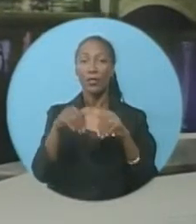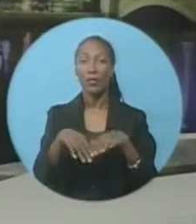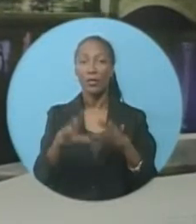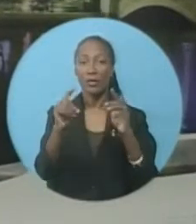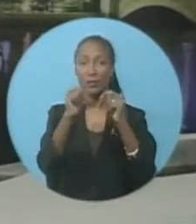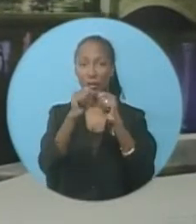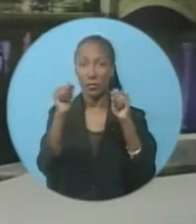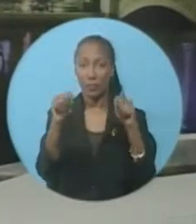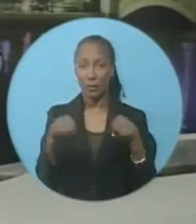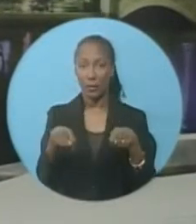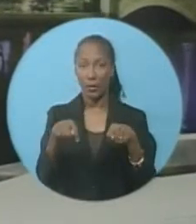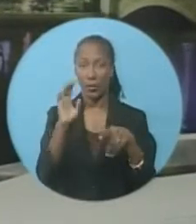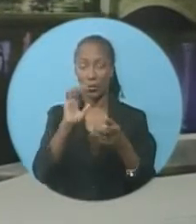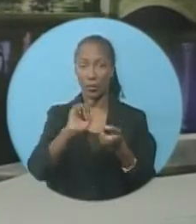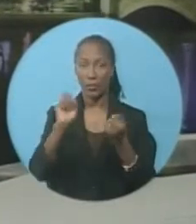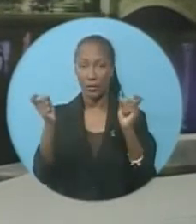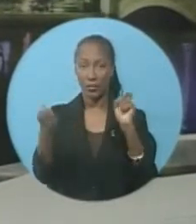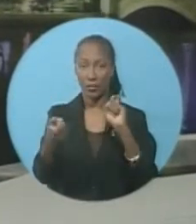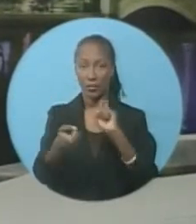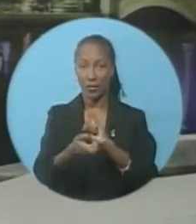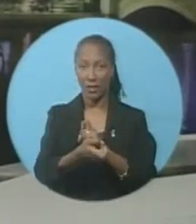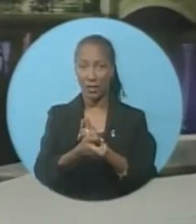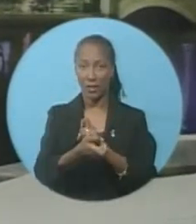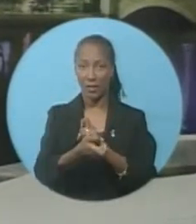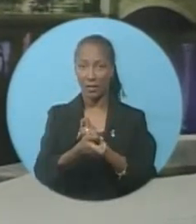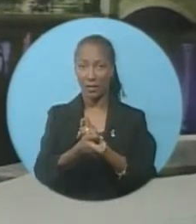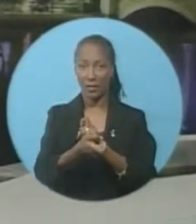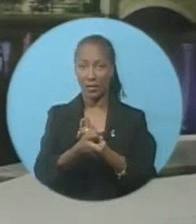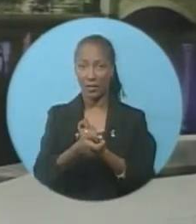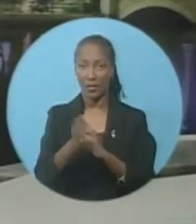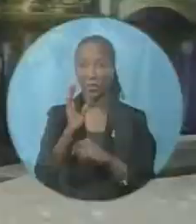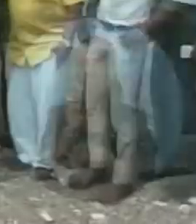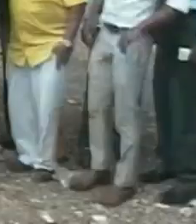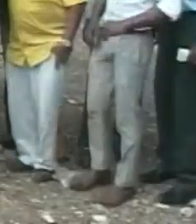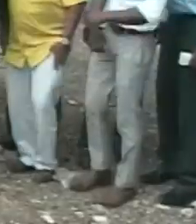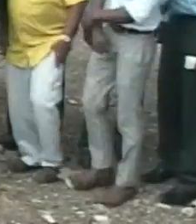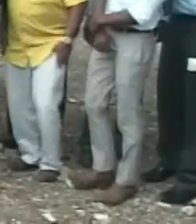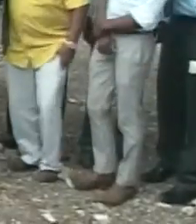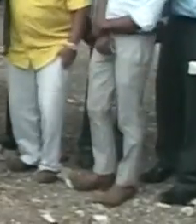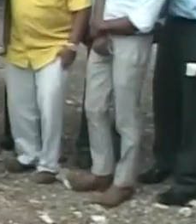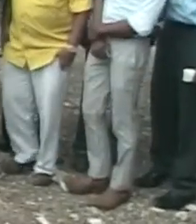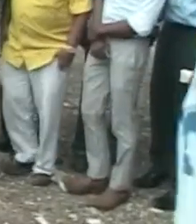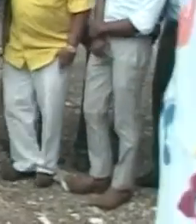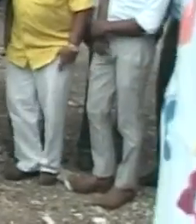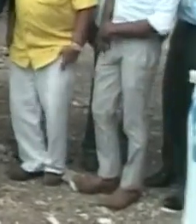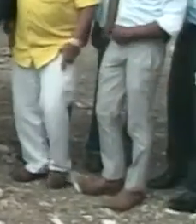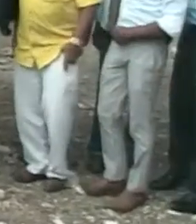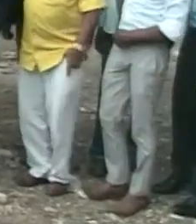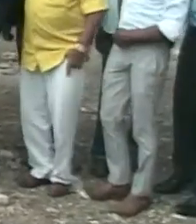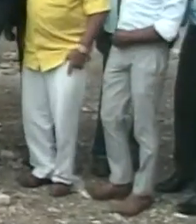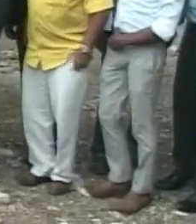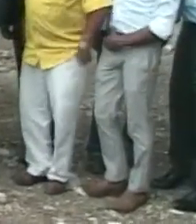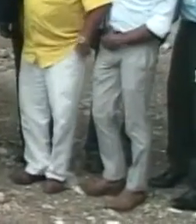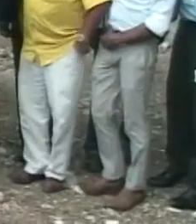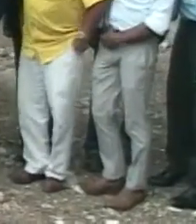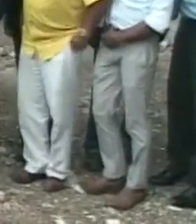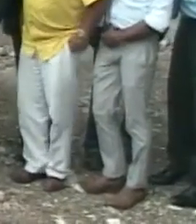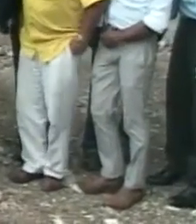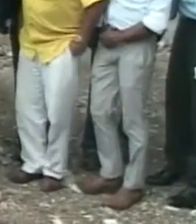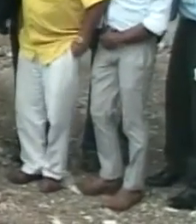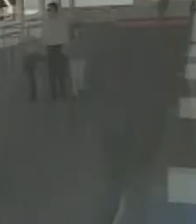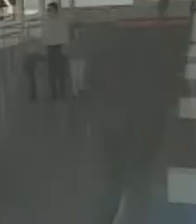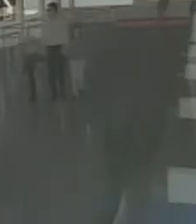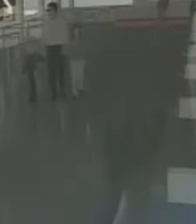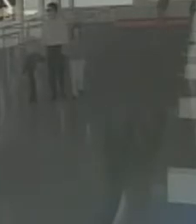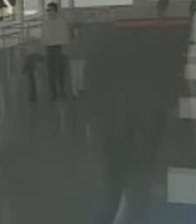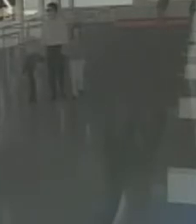major transformation. It's being turned into a modern minibus and ZR facility with a canopy for commuters along with loading bays.